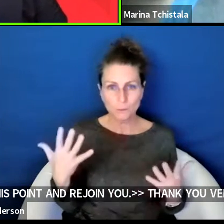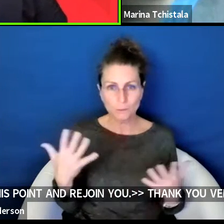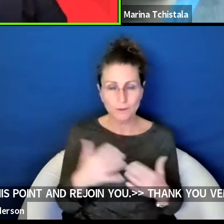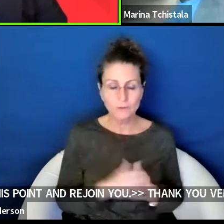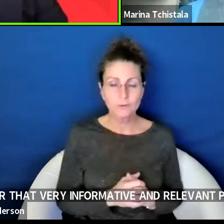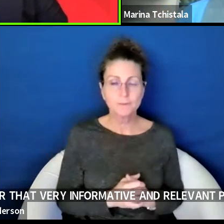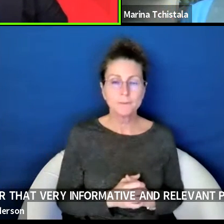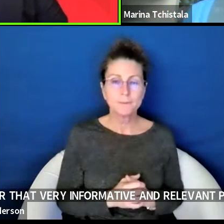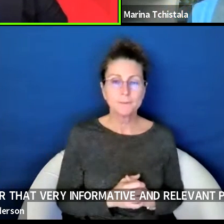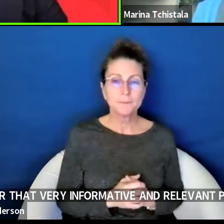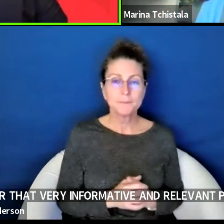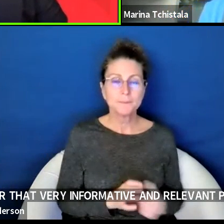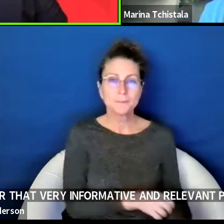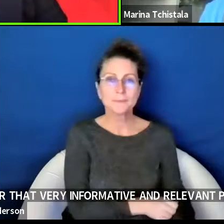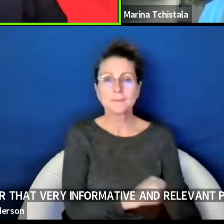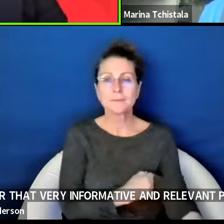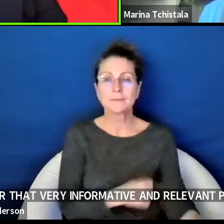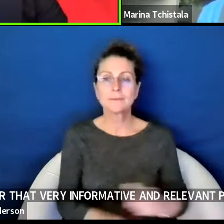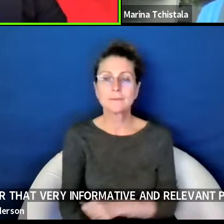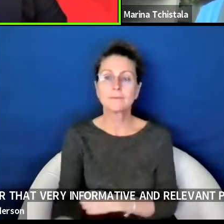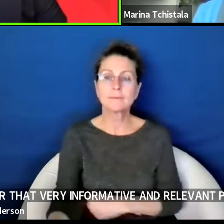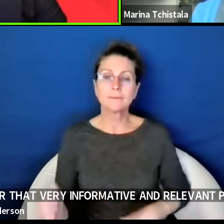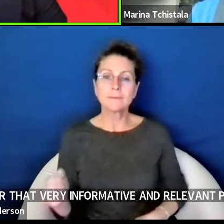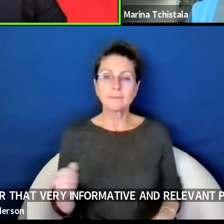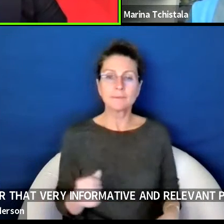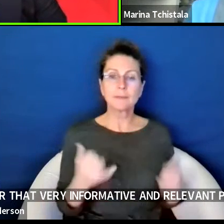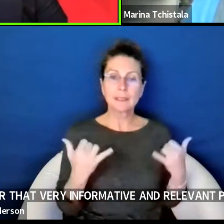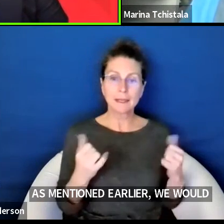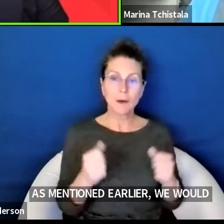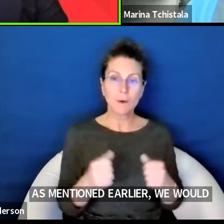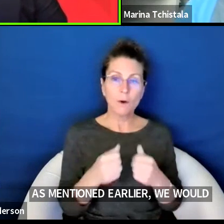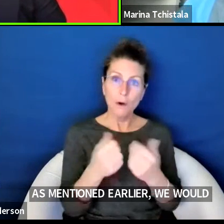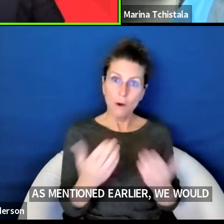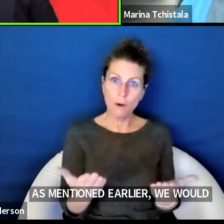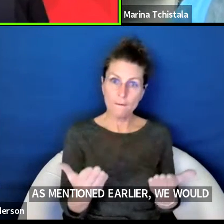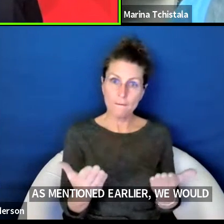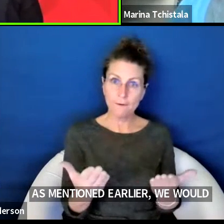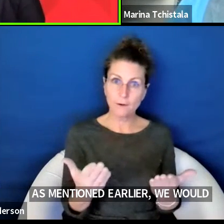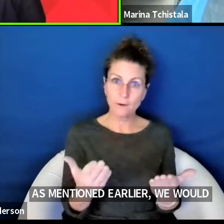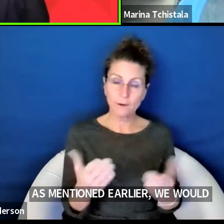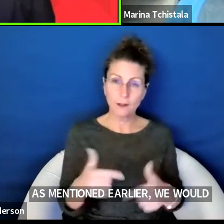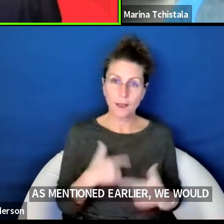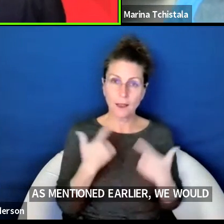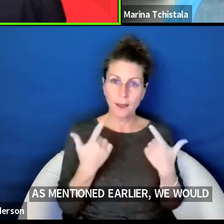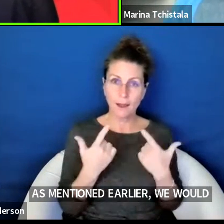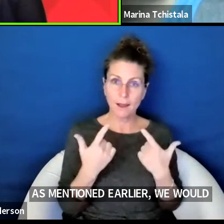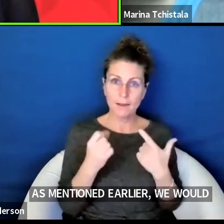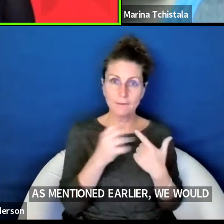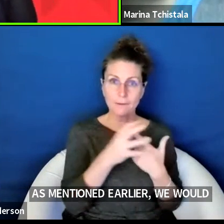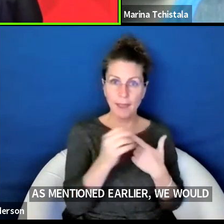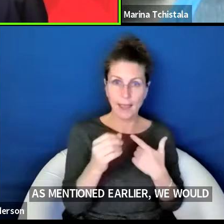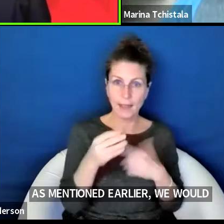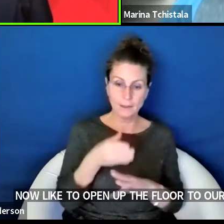like to open up the floor to our question and answer session. Questions have been collected